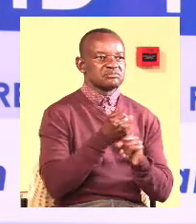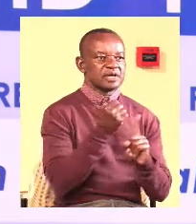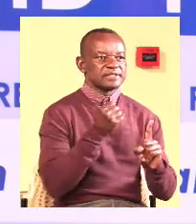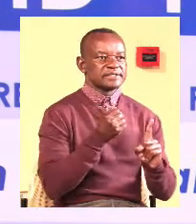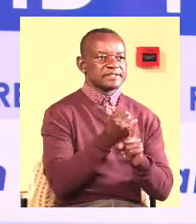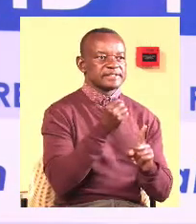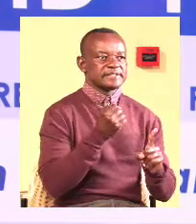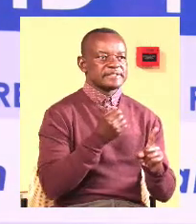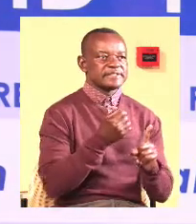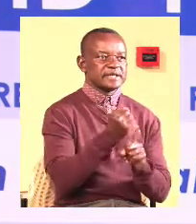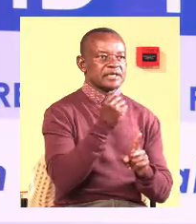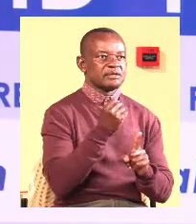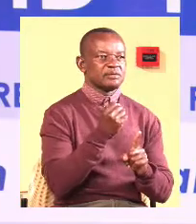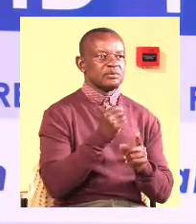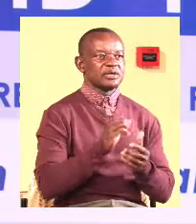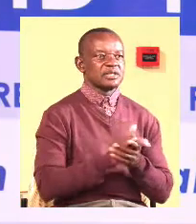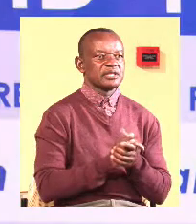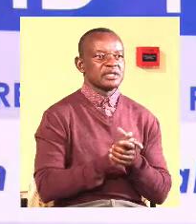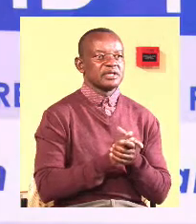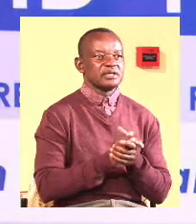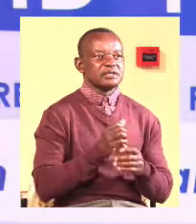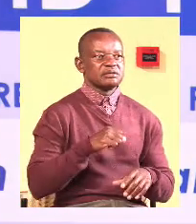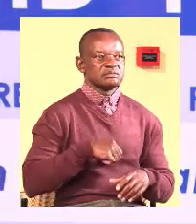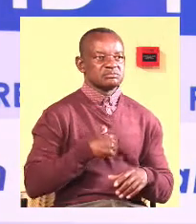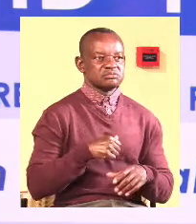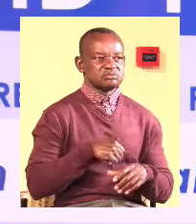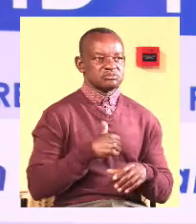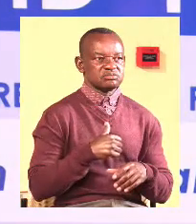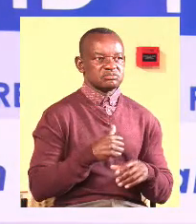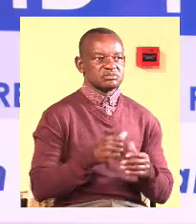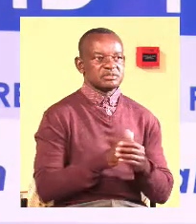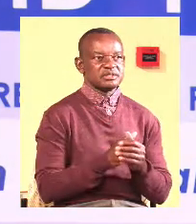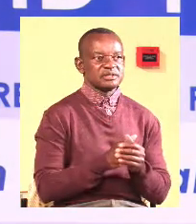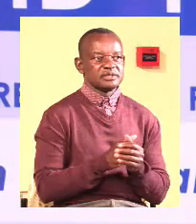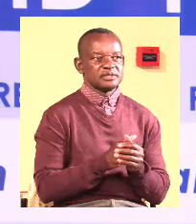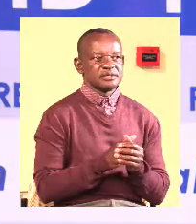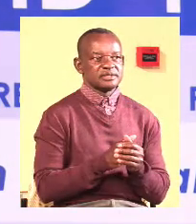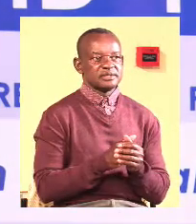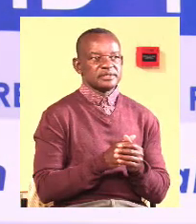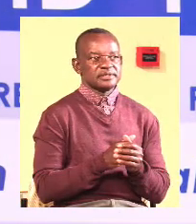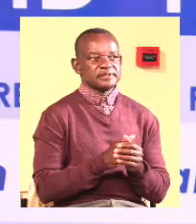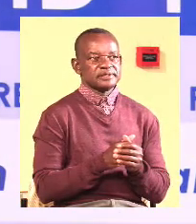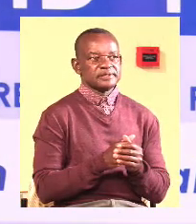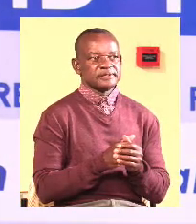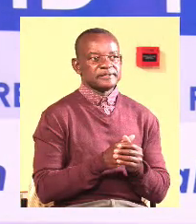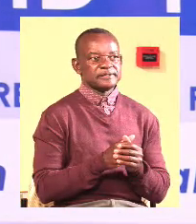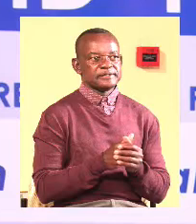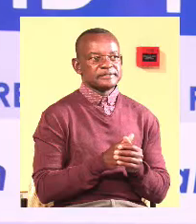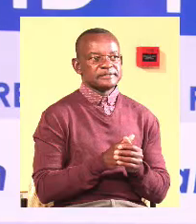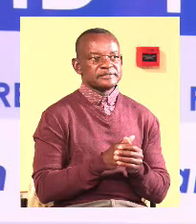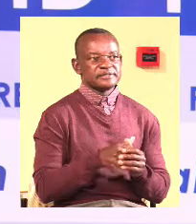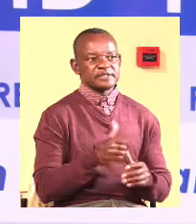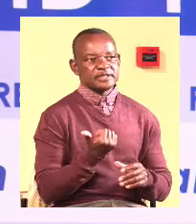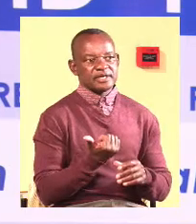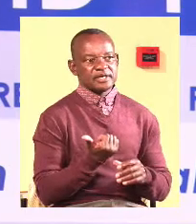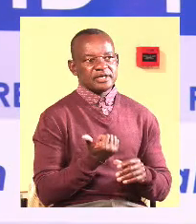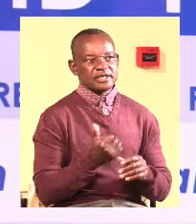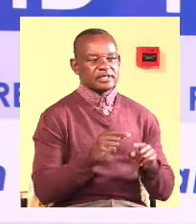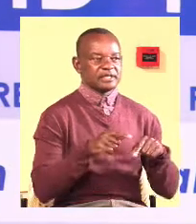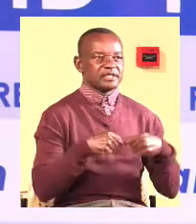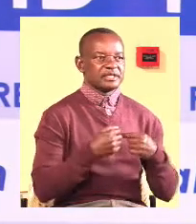And my last question would be, once a patient is being diagnosed, how often do you test him after, just to be sure that